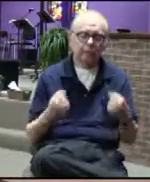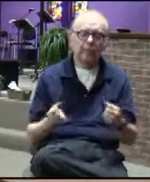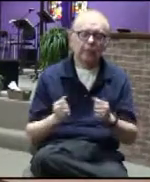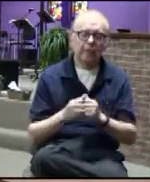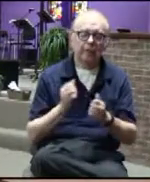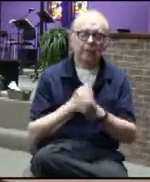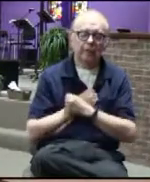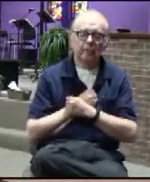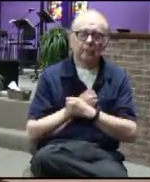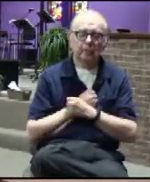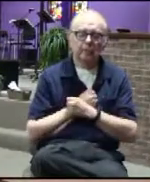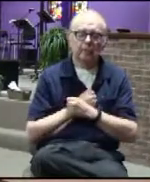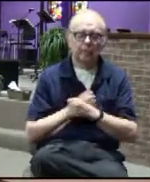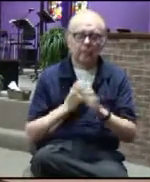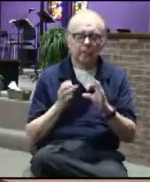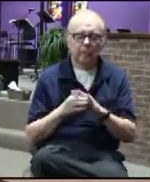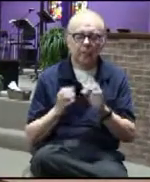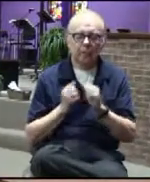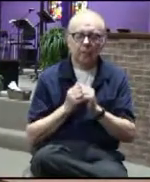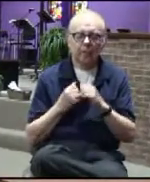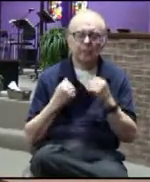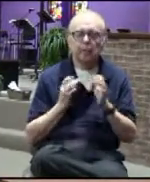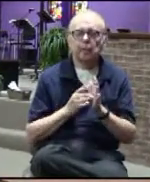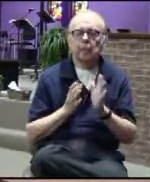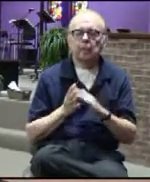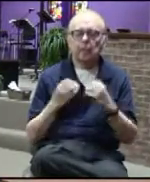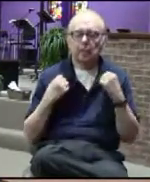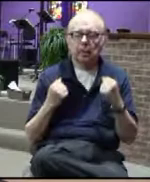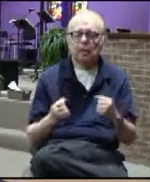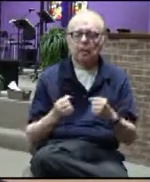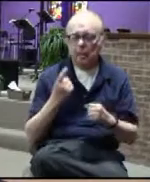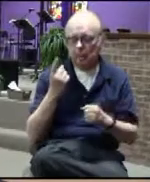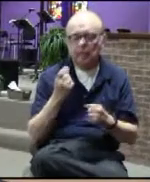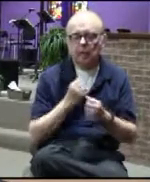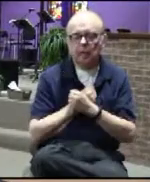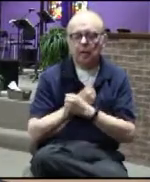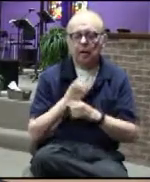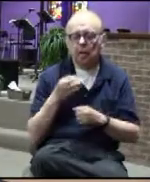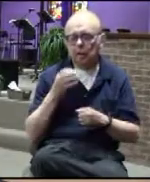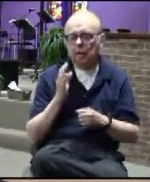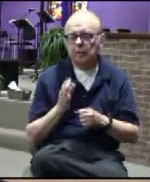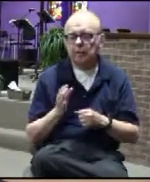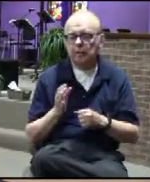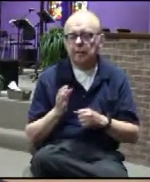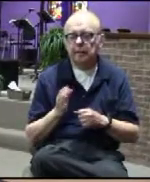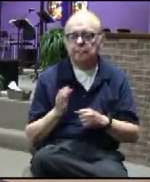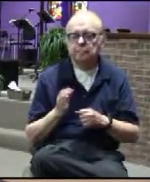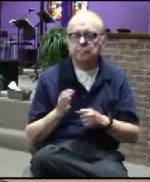love when we identify with Jesus it makes us stronger in understanding the love of God